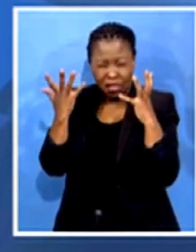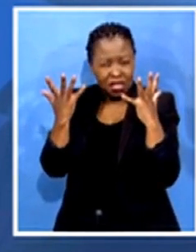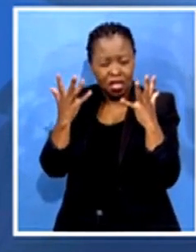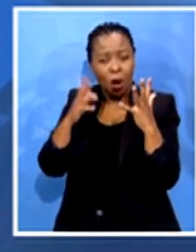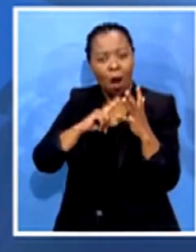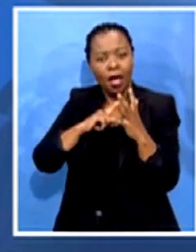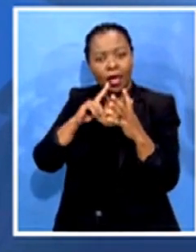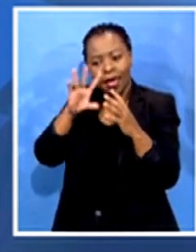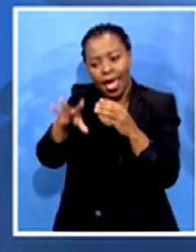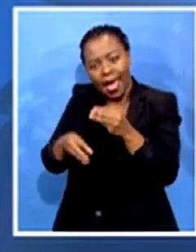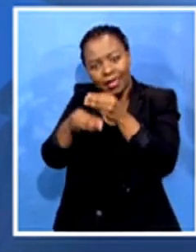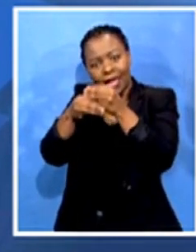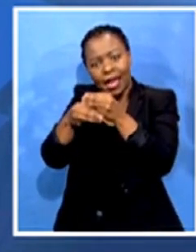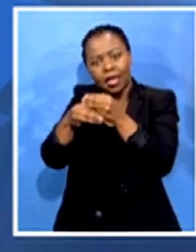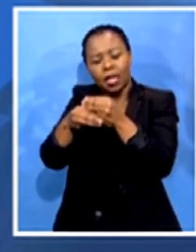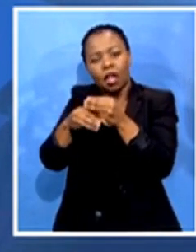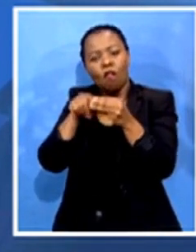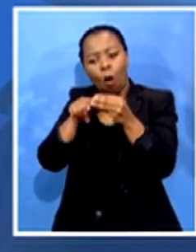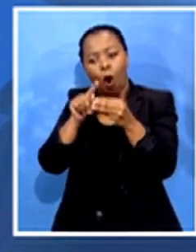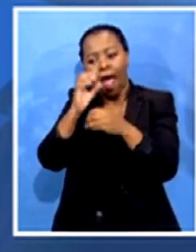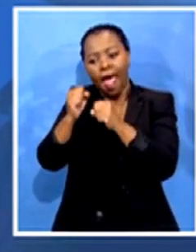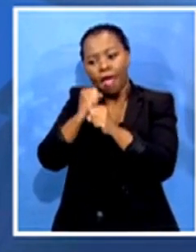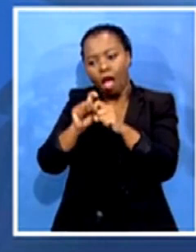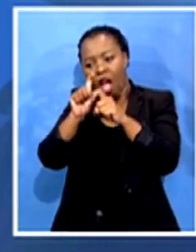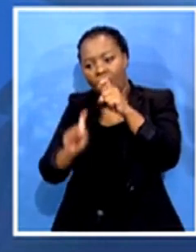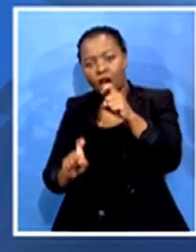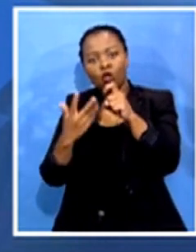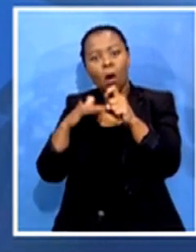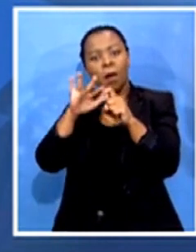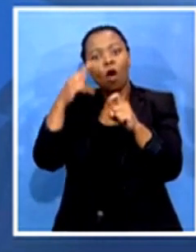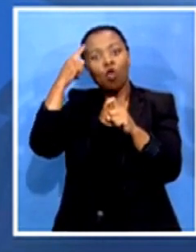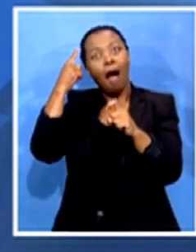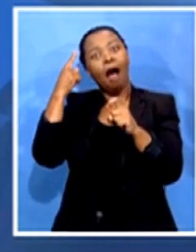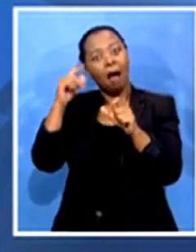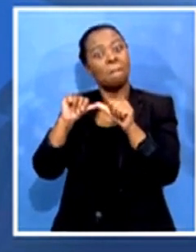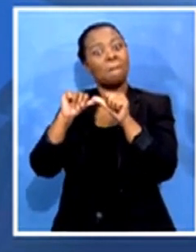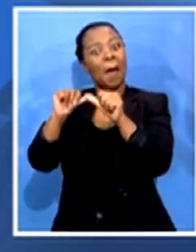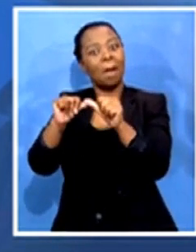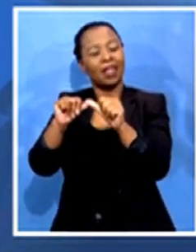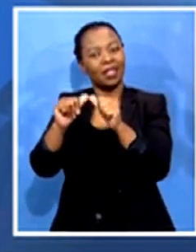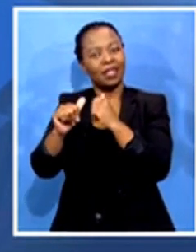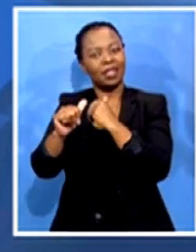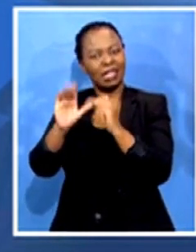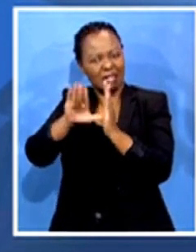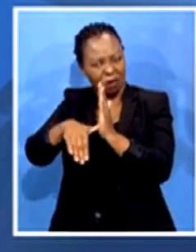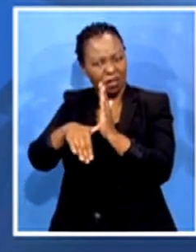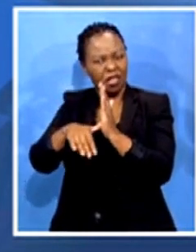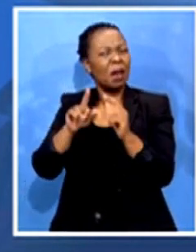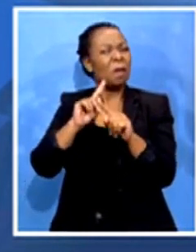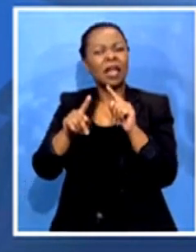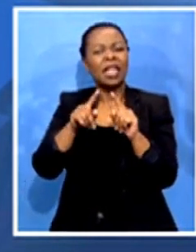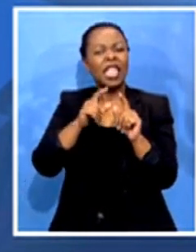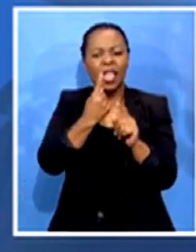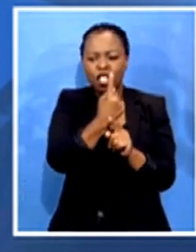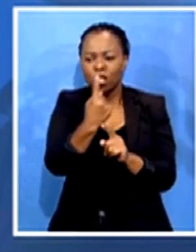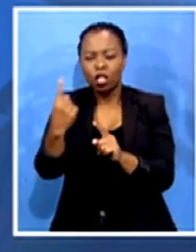were under permanent disability. But in each and every case, when a person has been assessed, it's indicated that it's